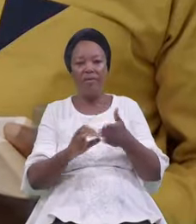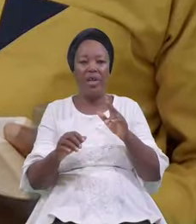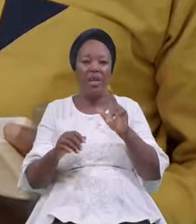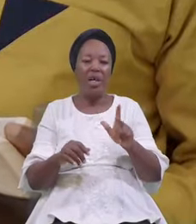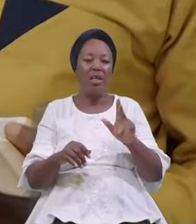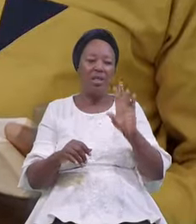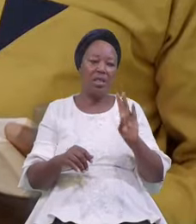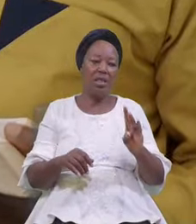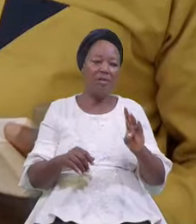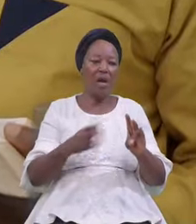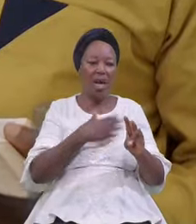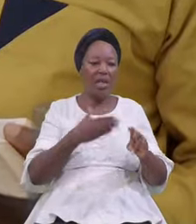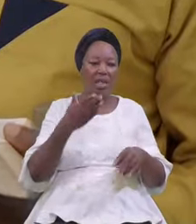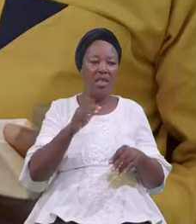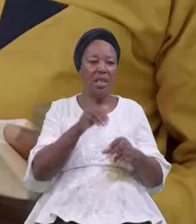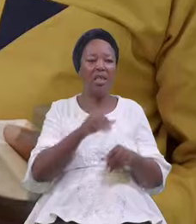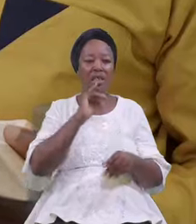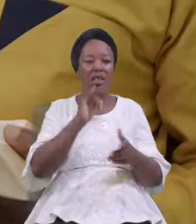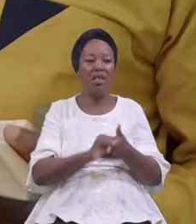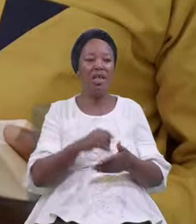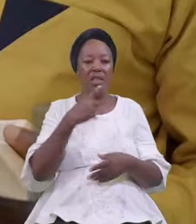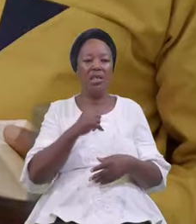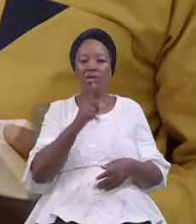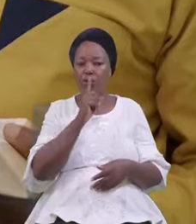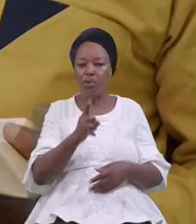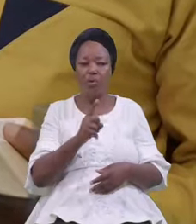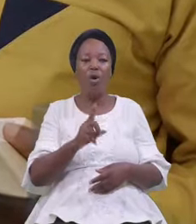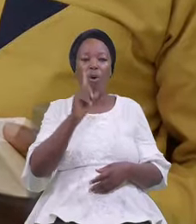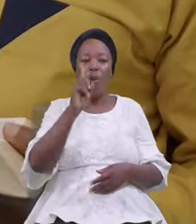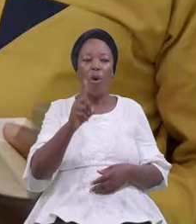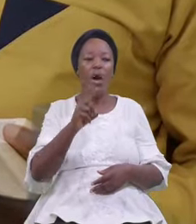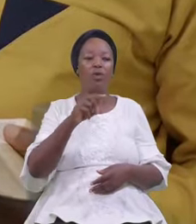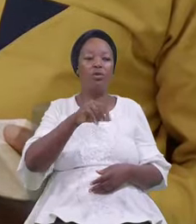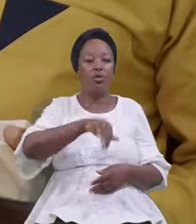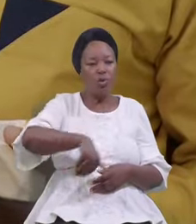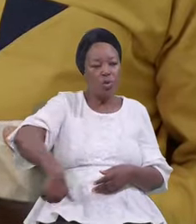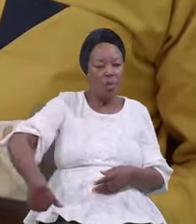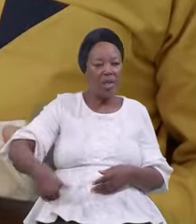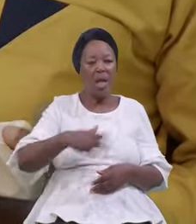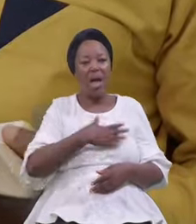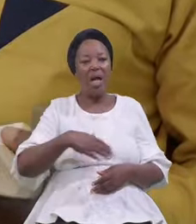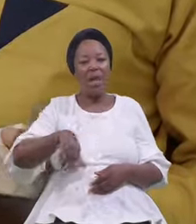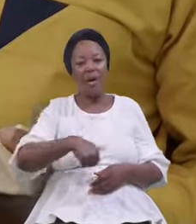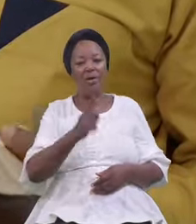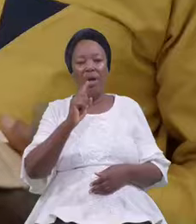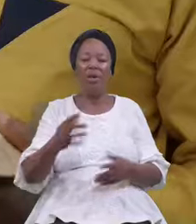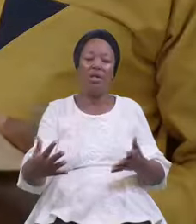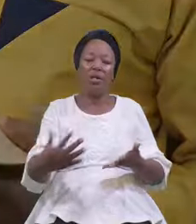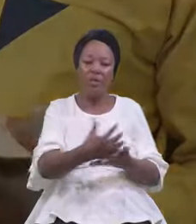and herein is that saying true, one soweth and another reapeth.